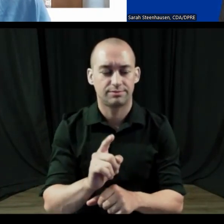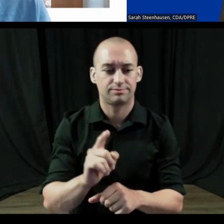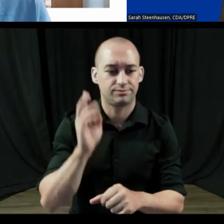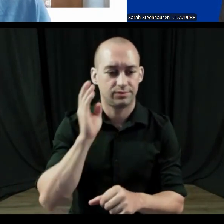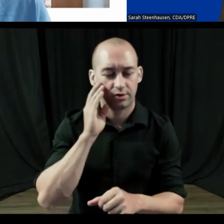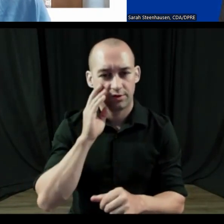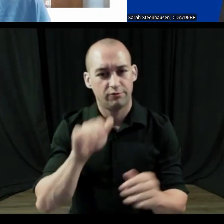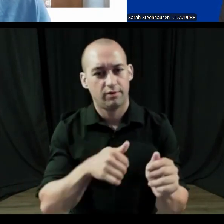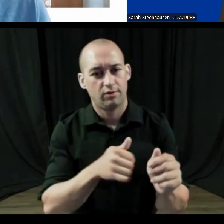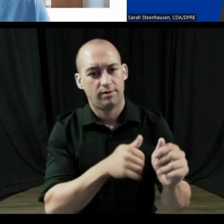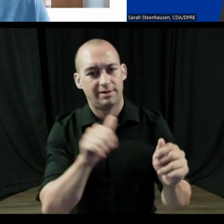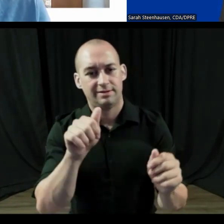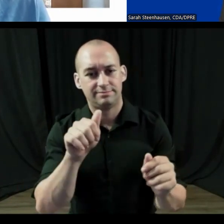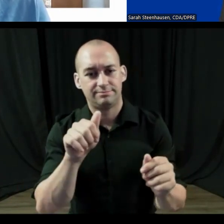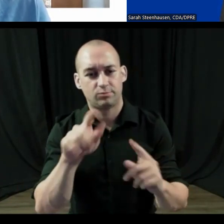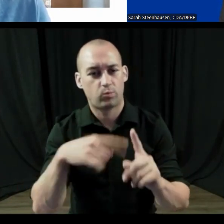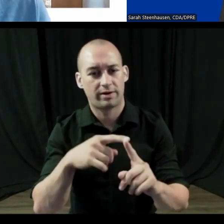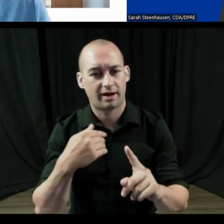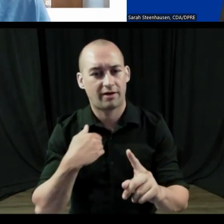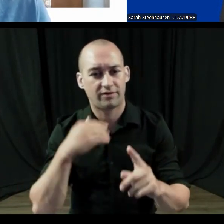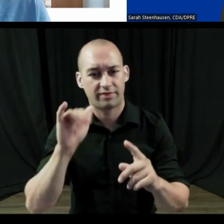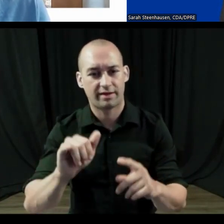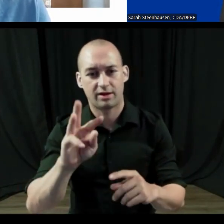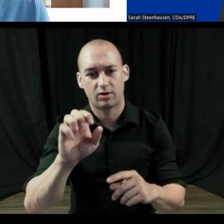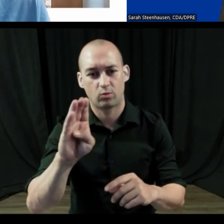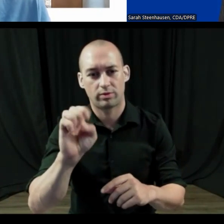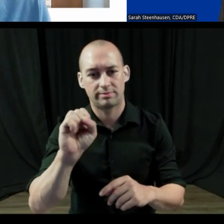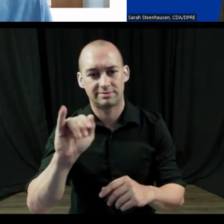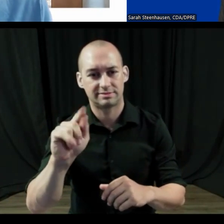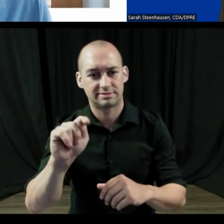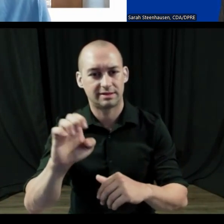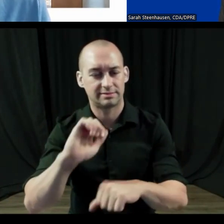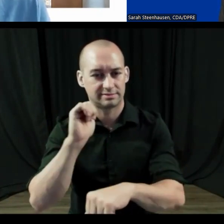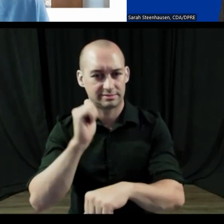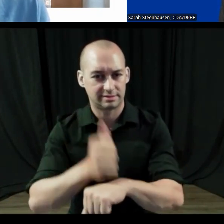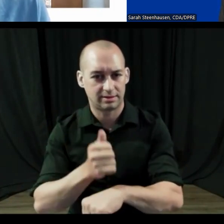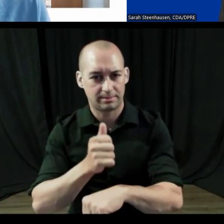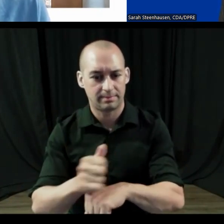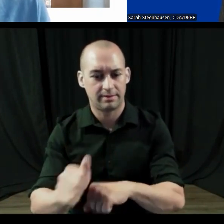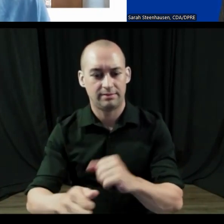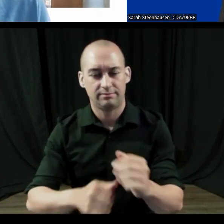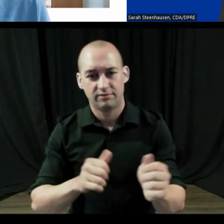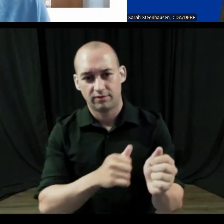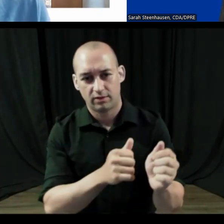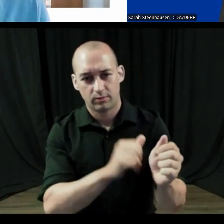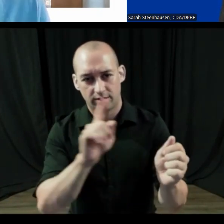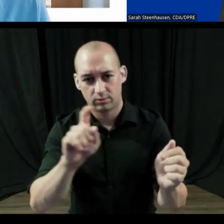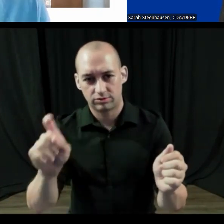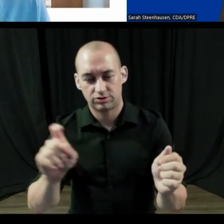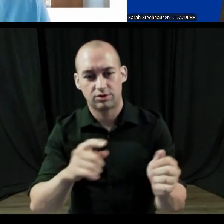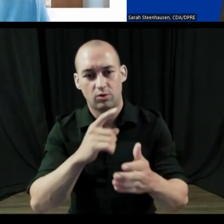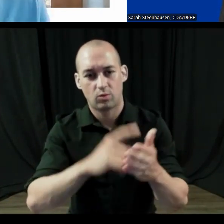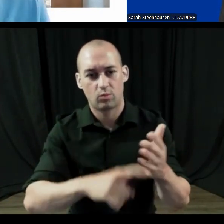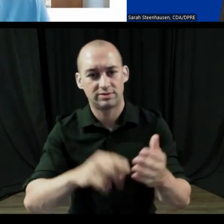follow up as soon as we do have that website established. And then the following question is, what is the name of